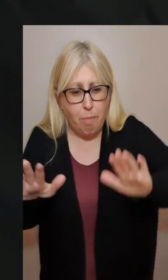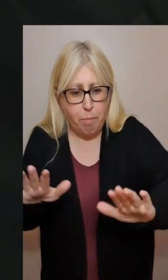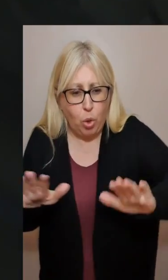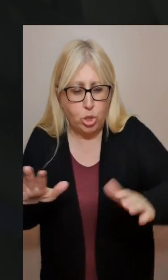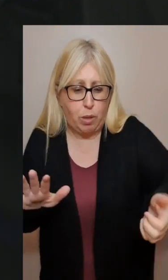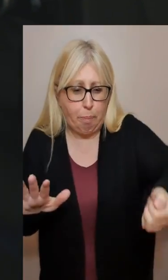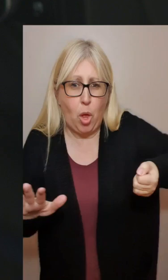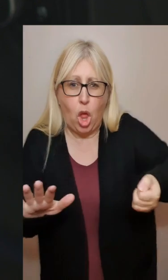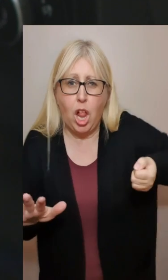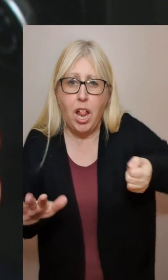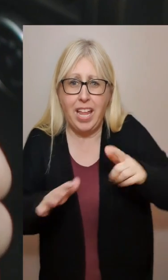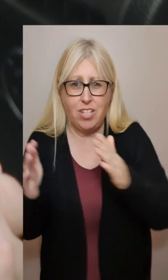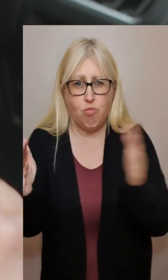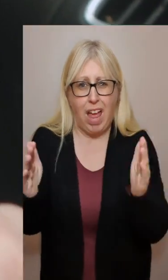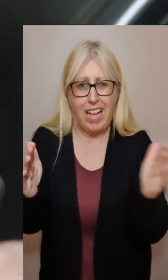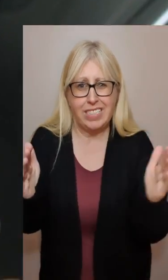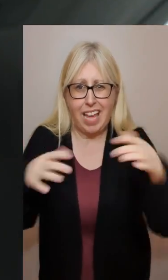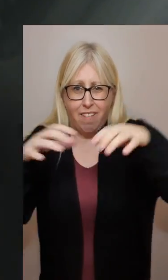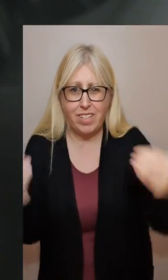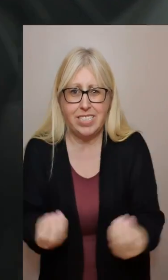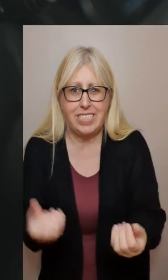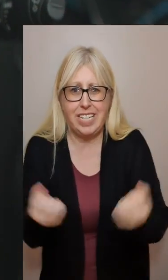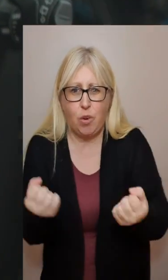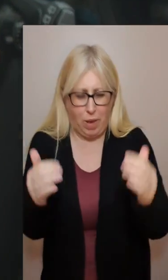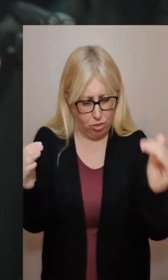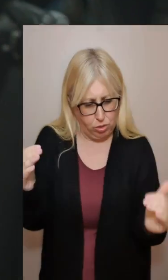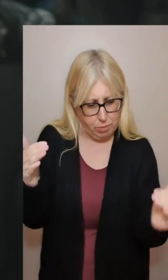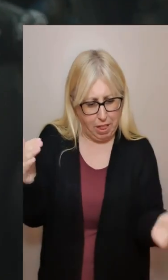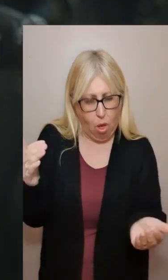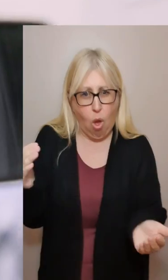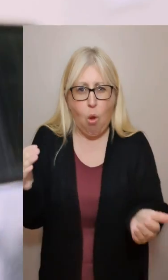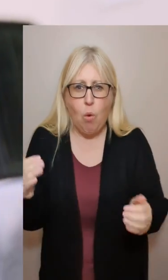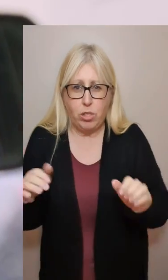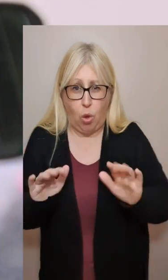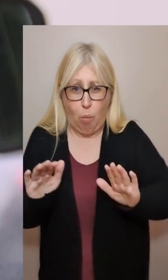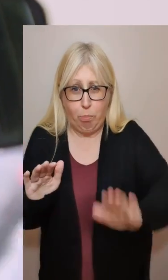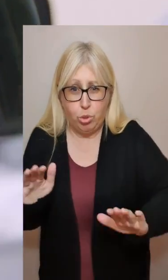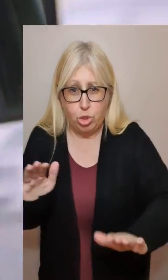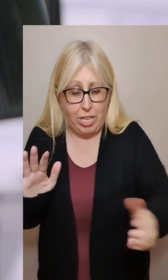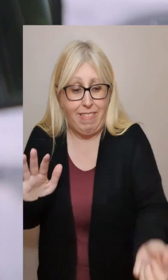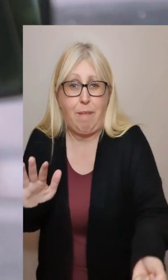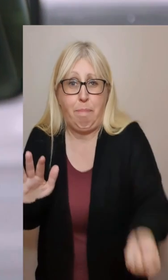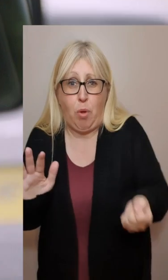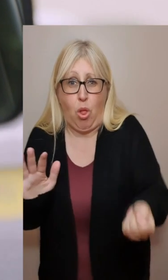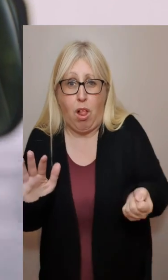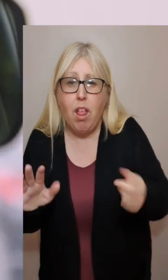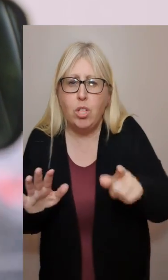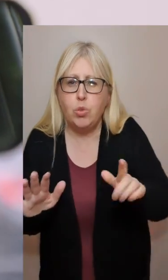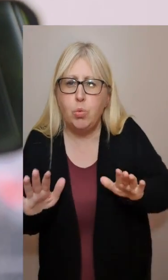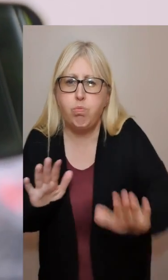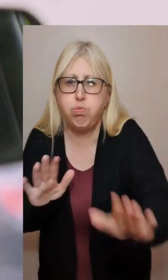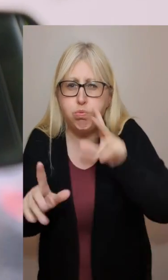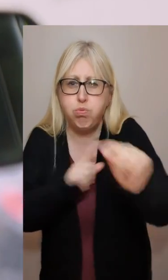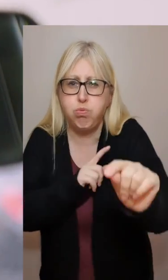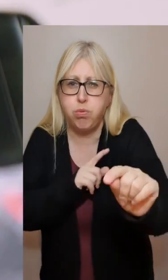fitted to the right-hand side of the steering wheel, just below the steering wheel. So you push to brake and you pull away to accelerate. So a